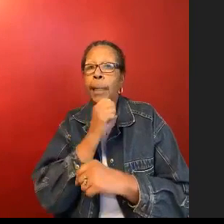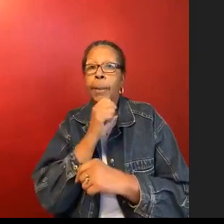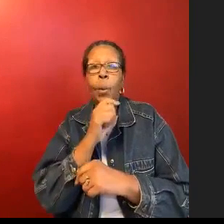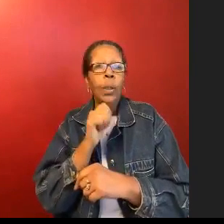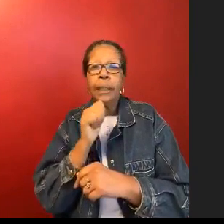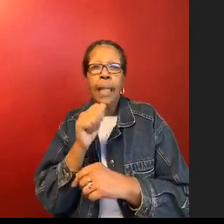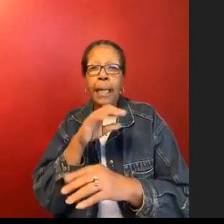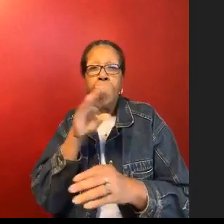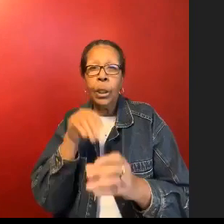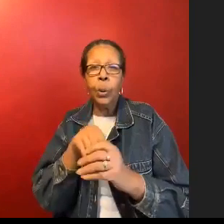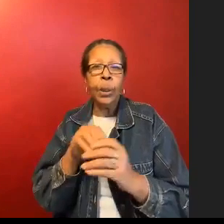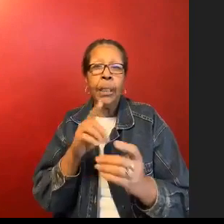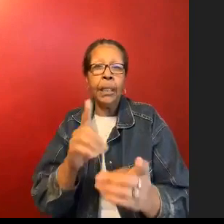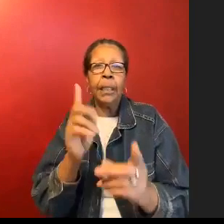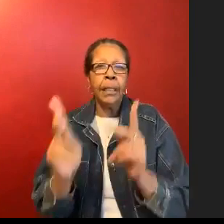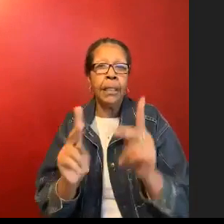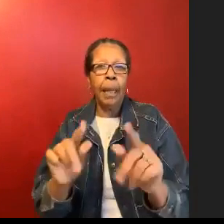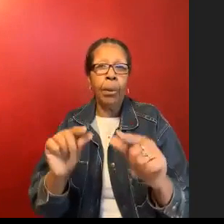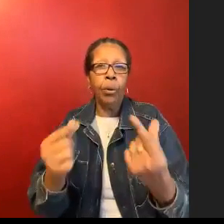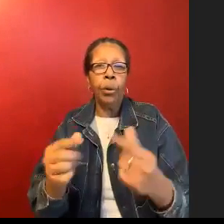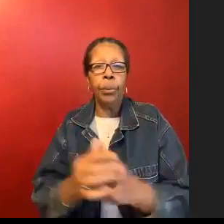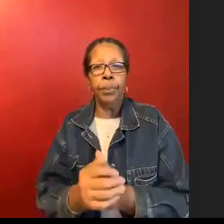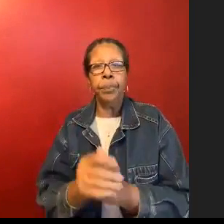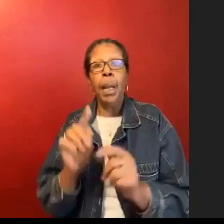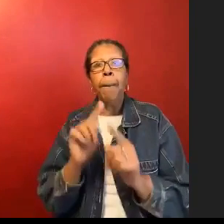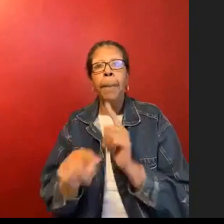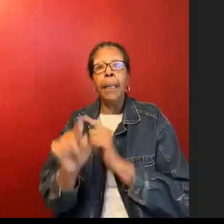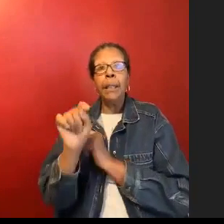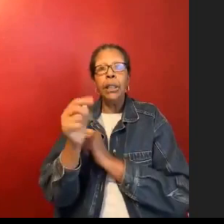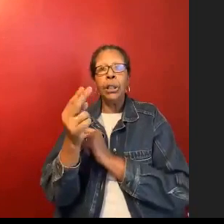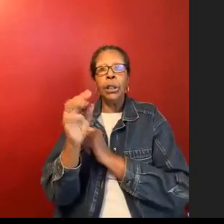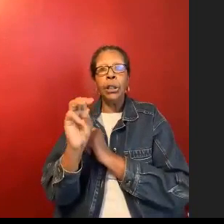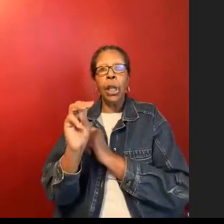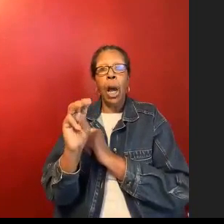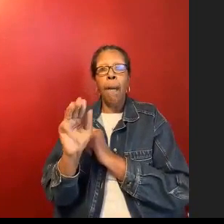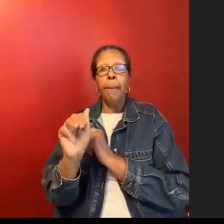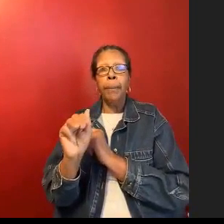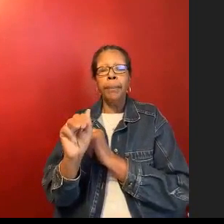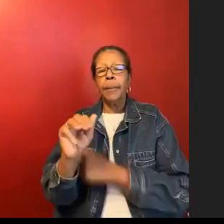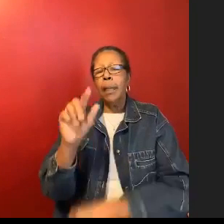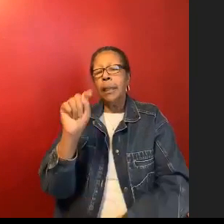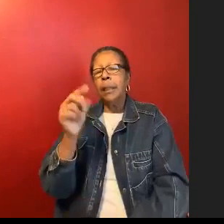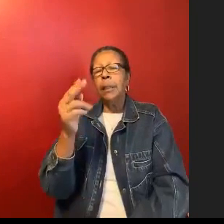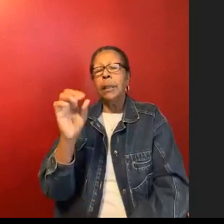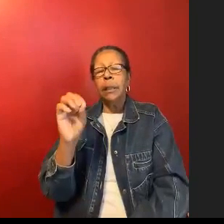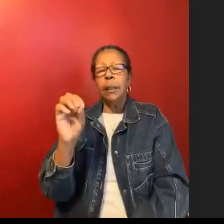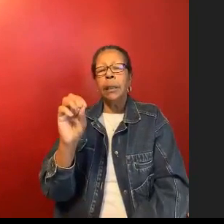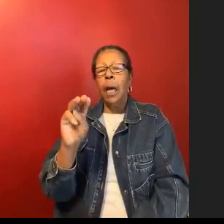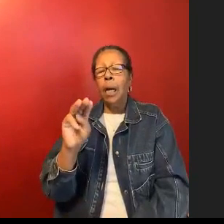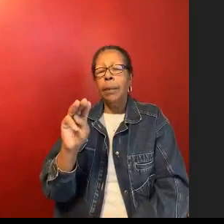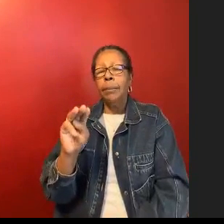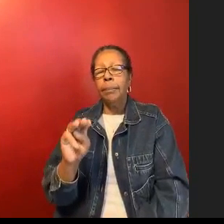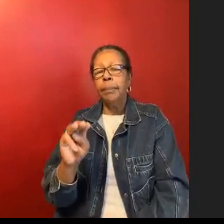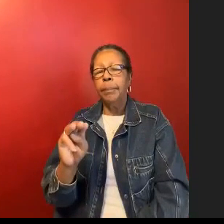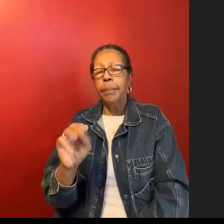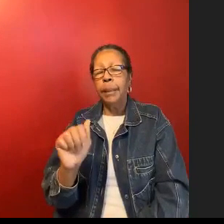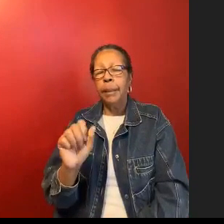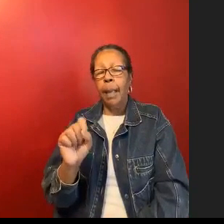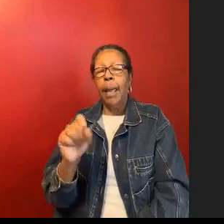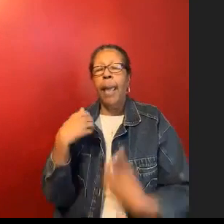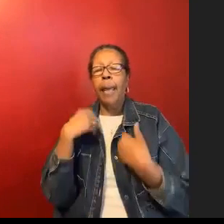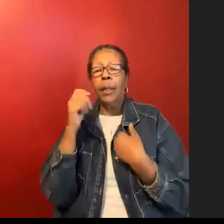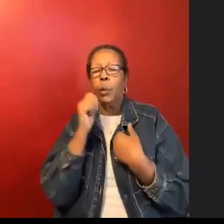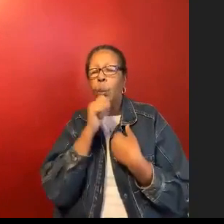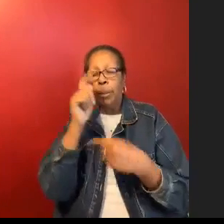Thomas had a twin brother. Well, Pastor, how do you know Thomas had a twin brother?